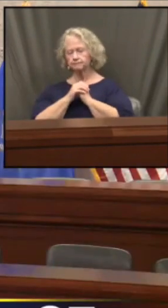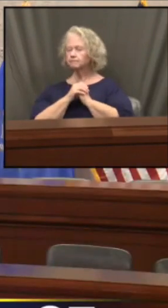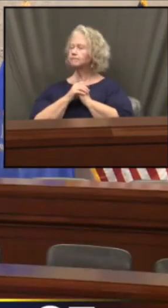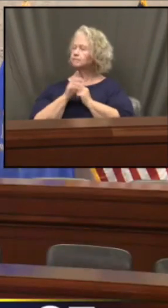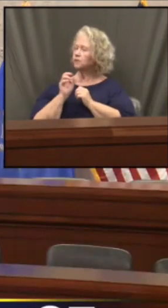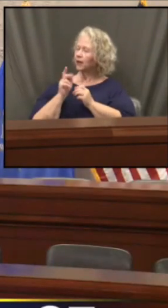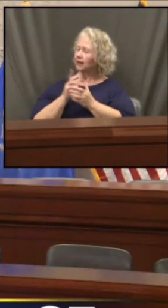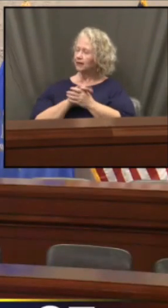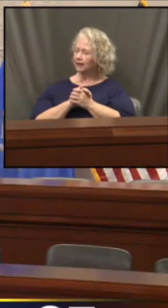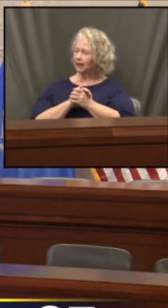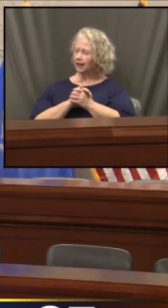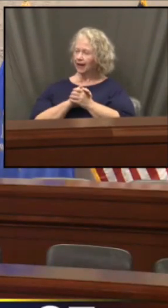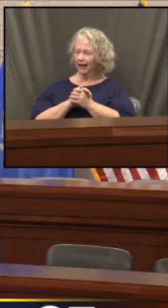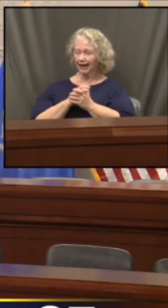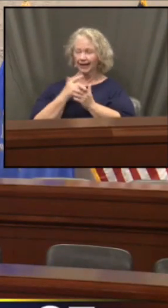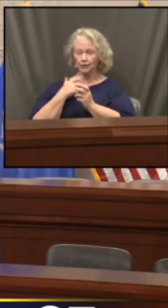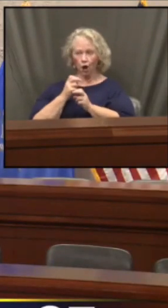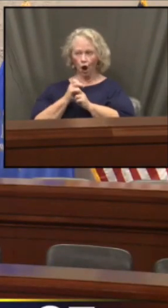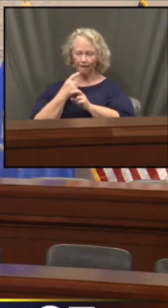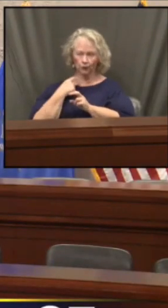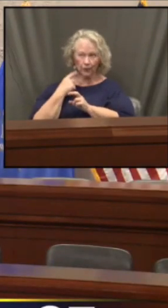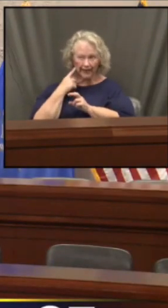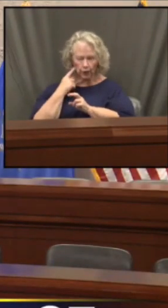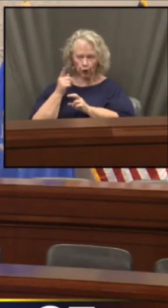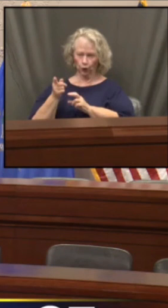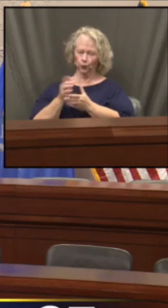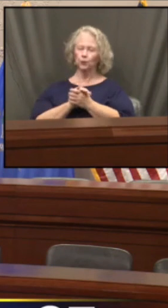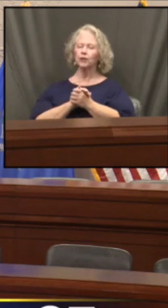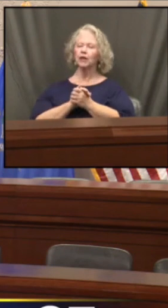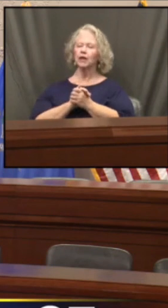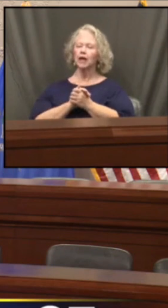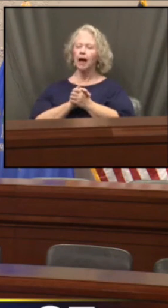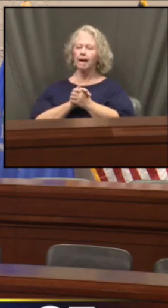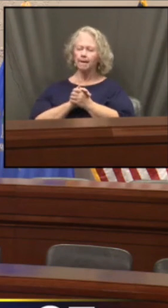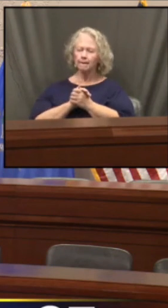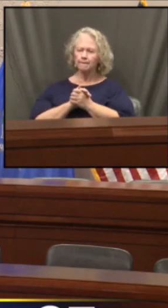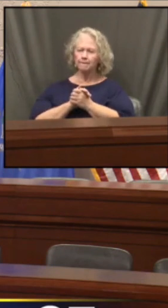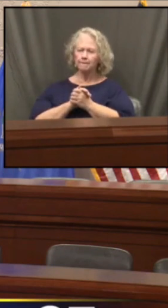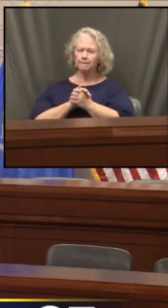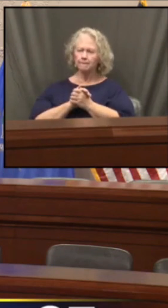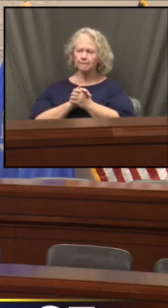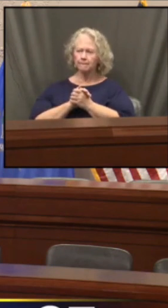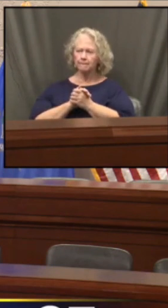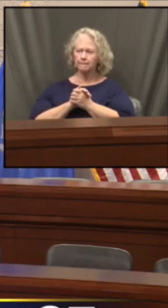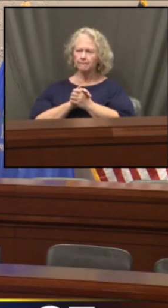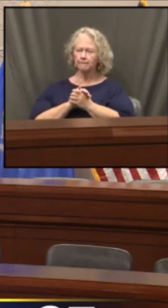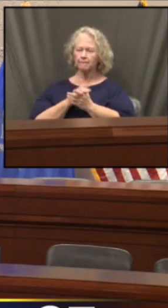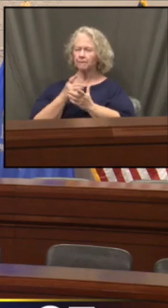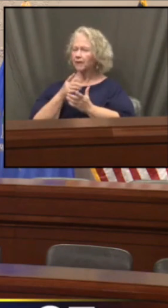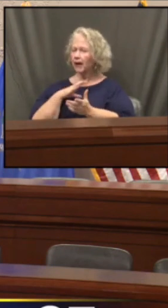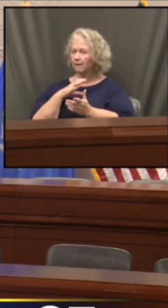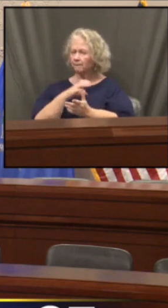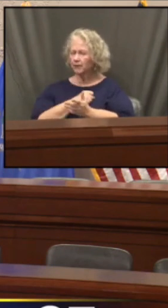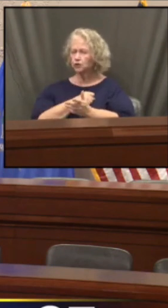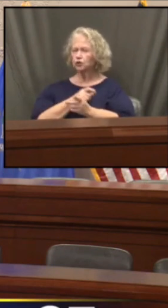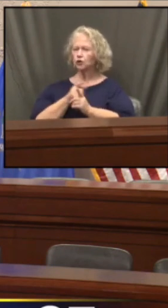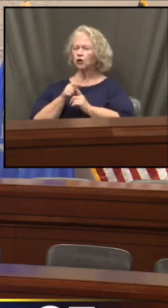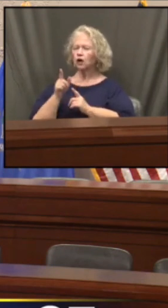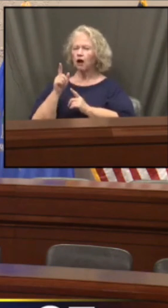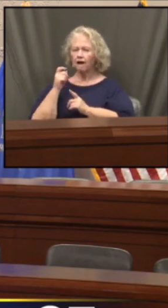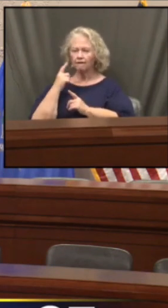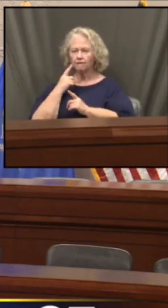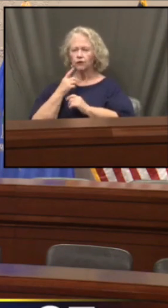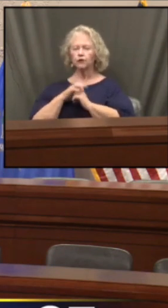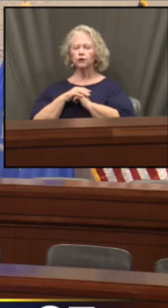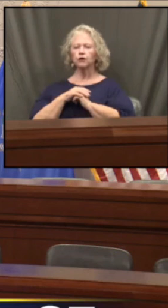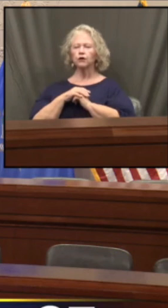Okay. Again, it's a little difficult to hear you guys. Also, maybe this is for the commissioner or the governor, but students